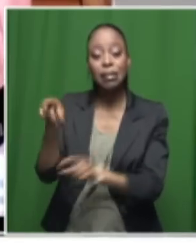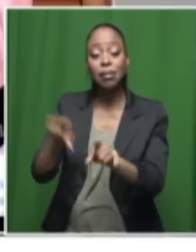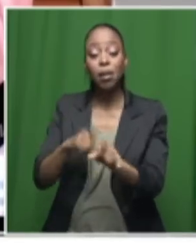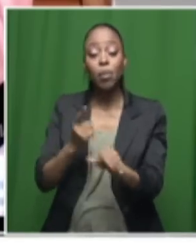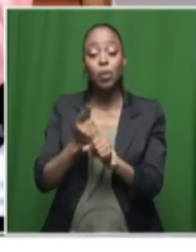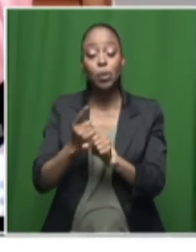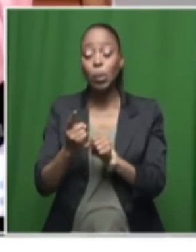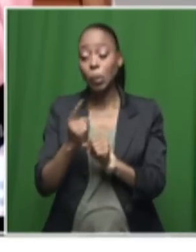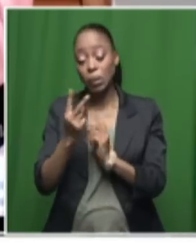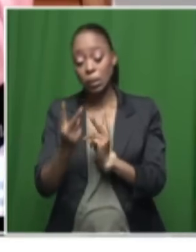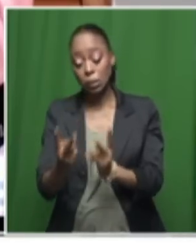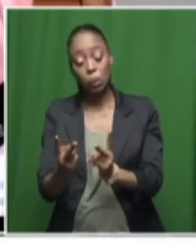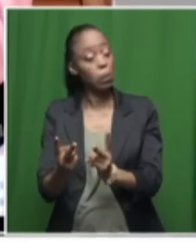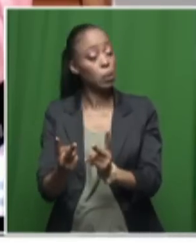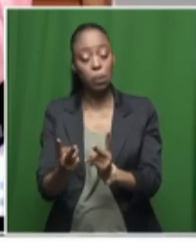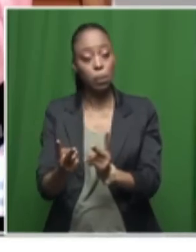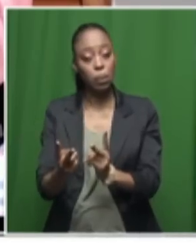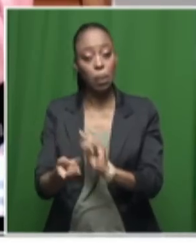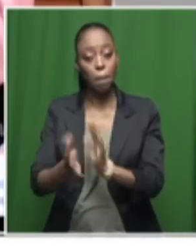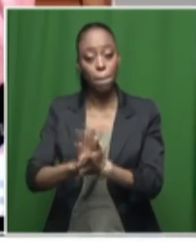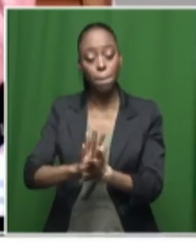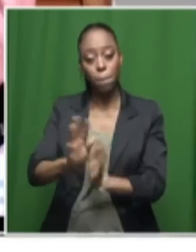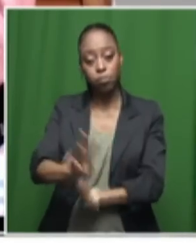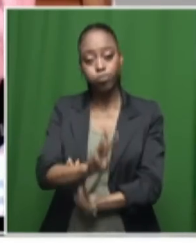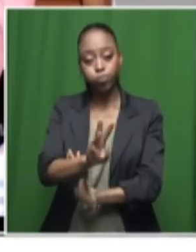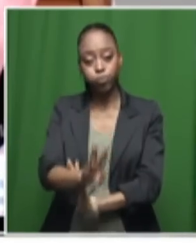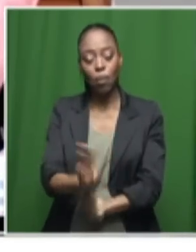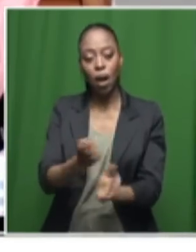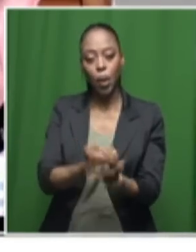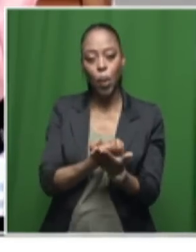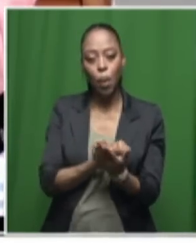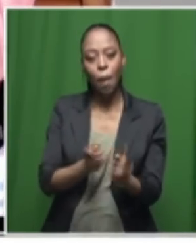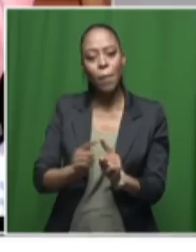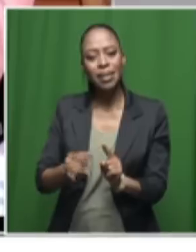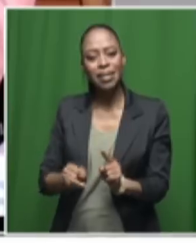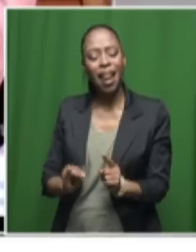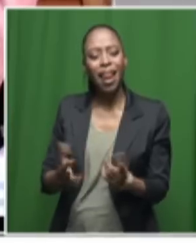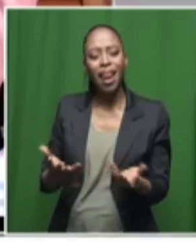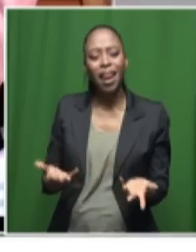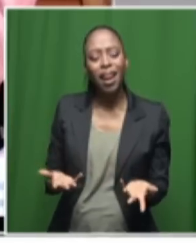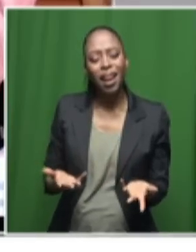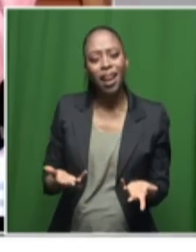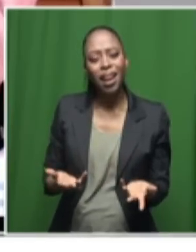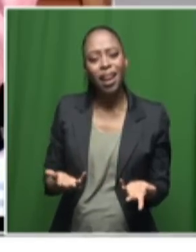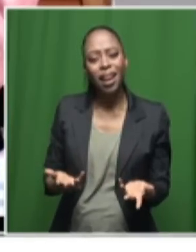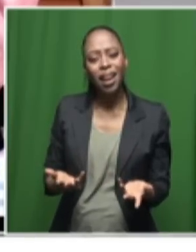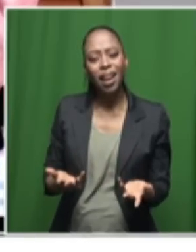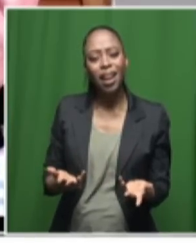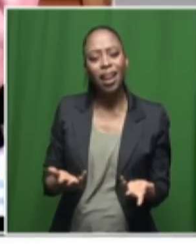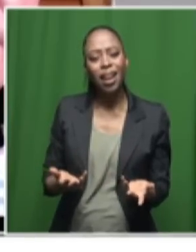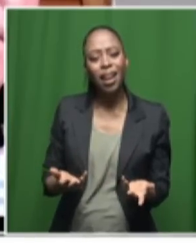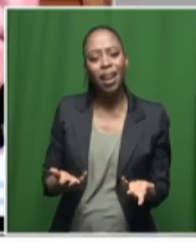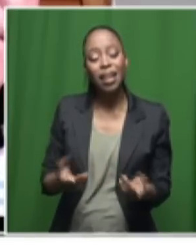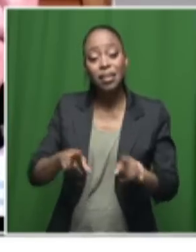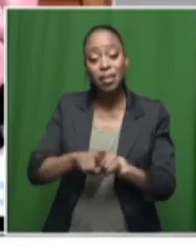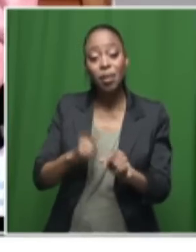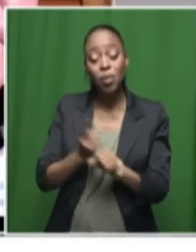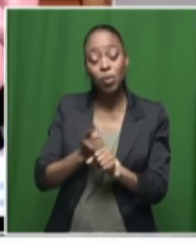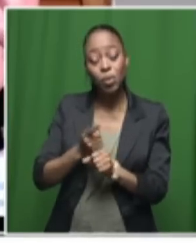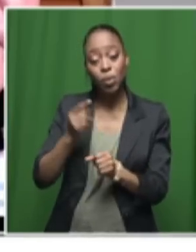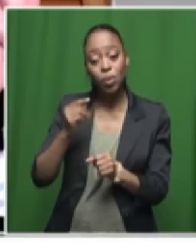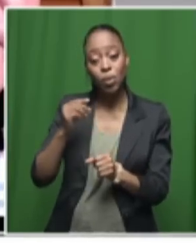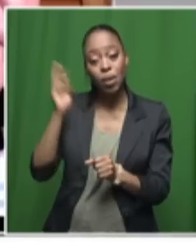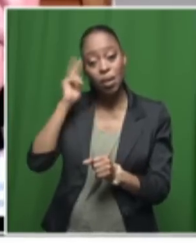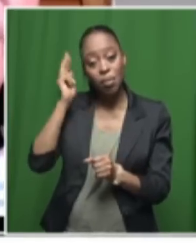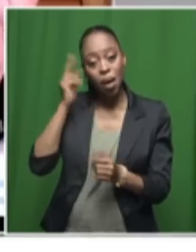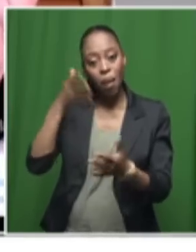that it had a lot of damage to the economy. But I suppose we also need to know about the ongoing